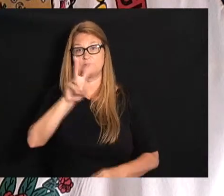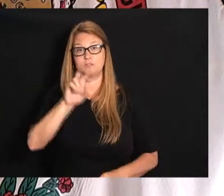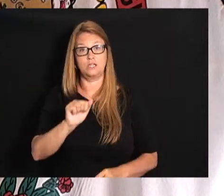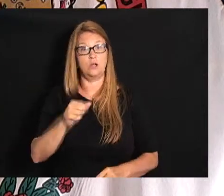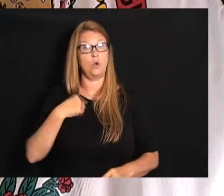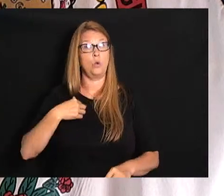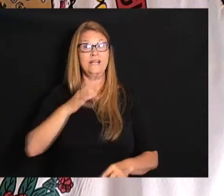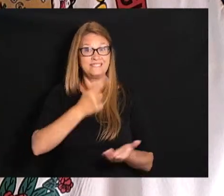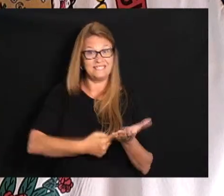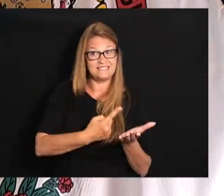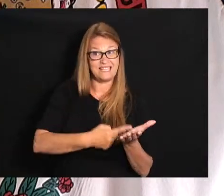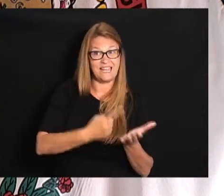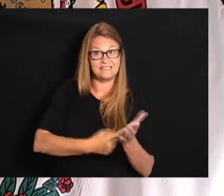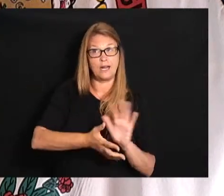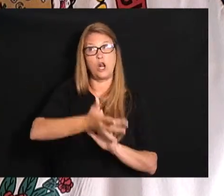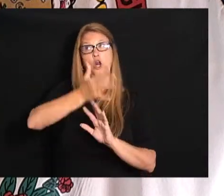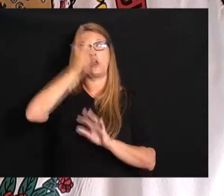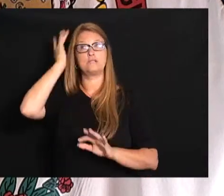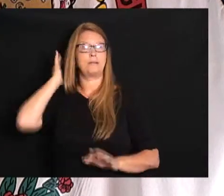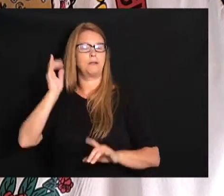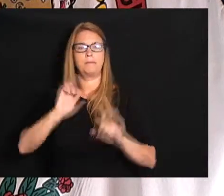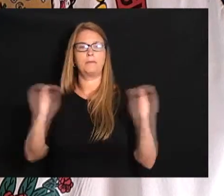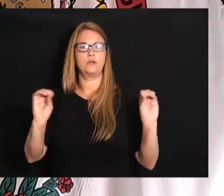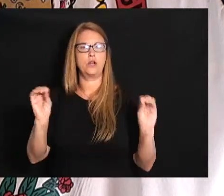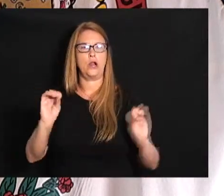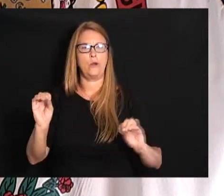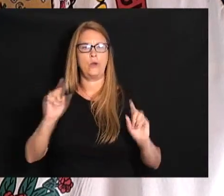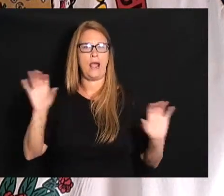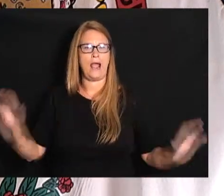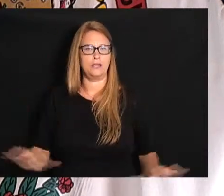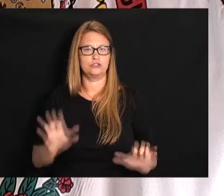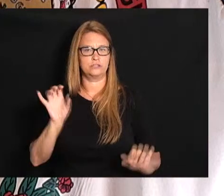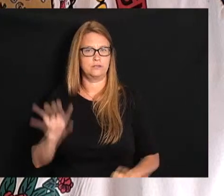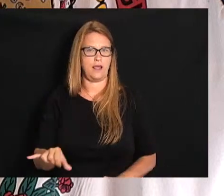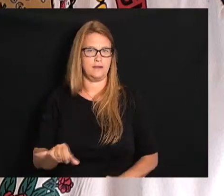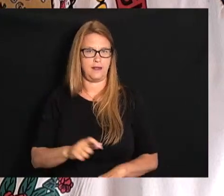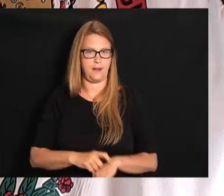long time ago, but we never did anything about it. There is right now